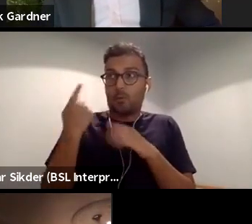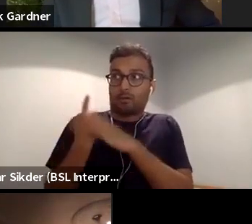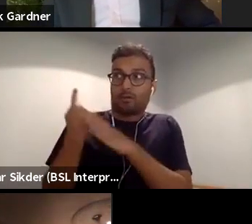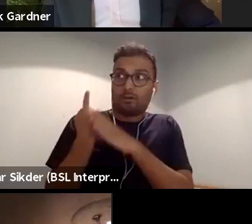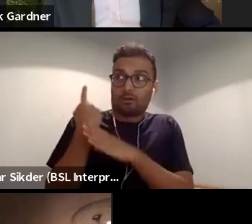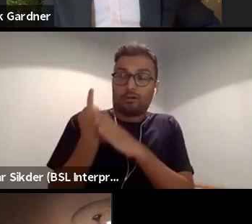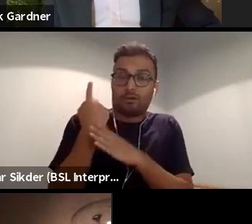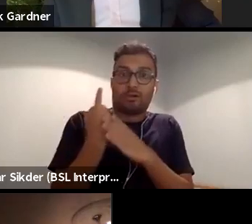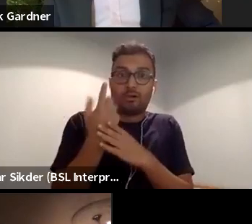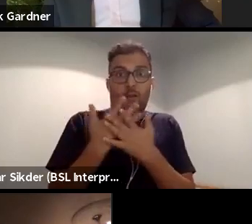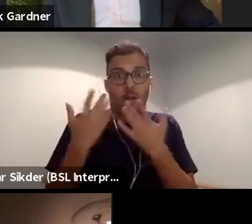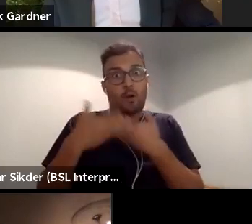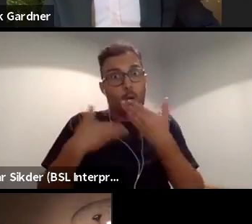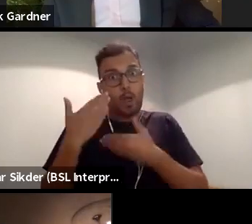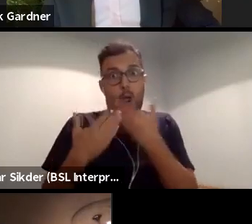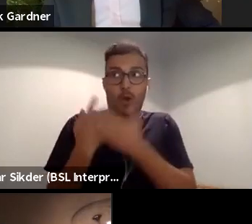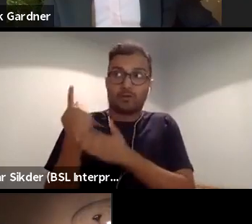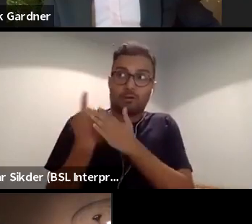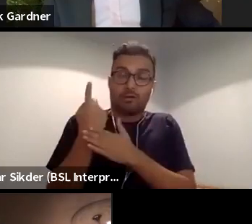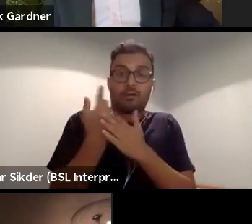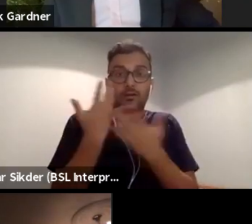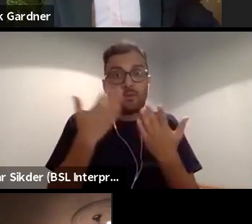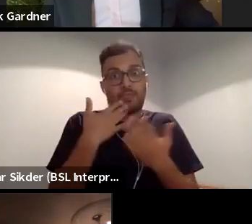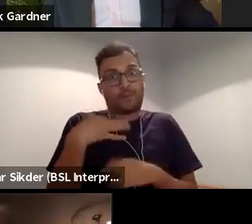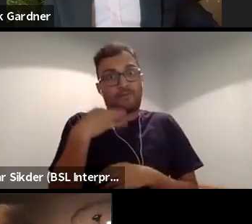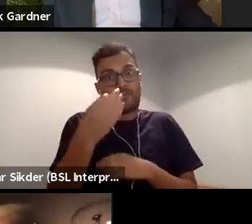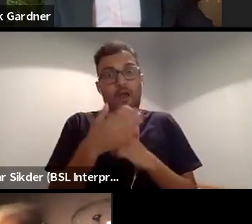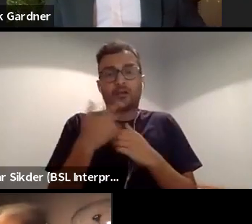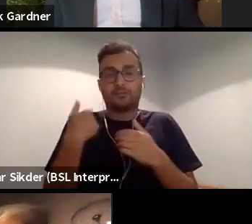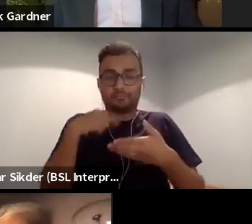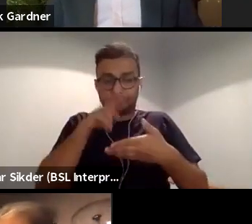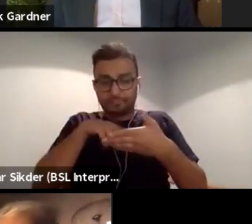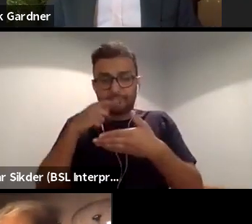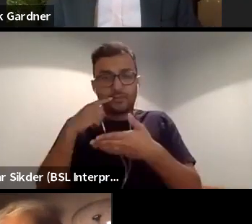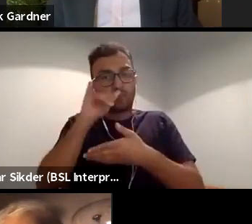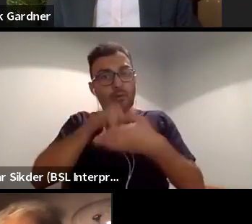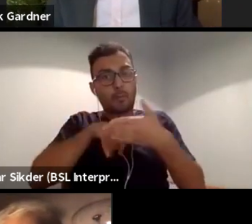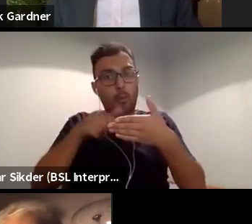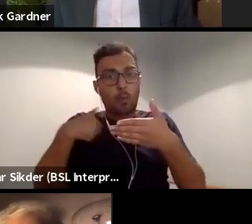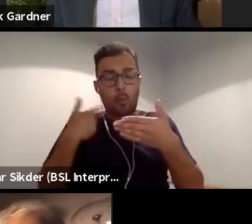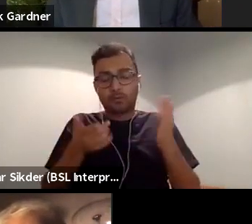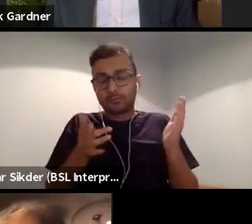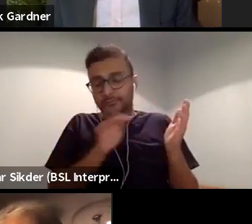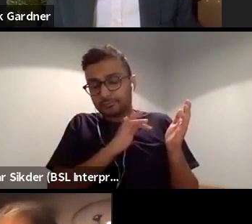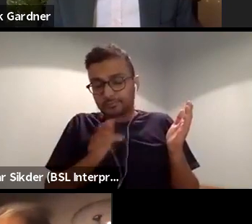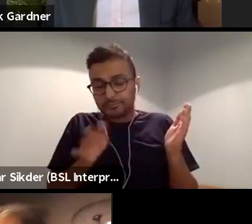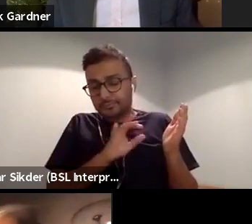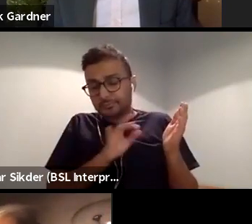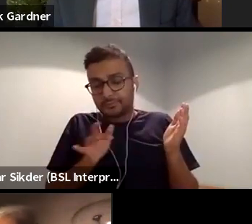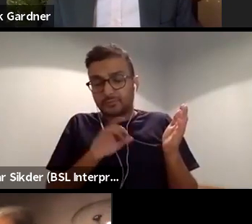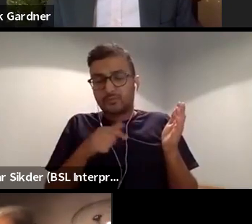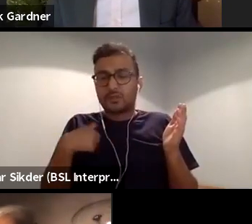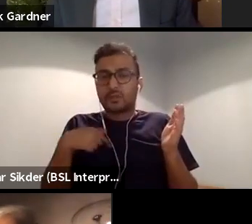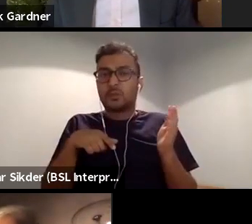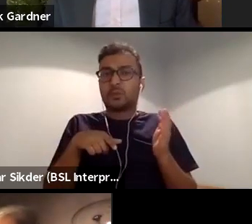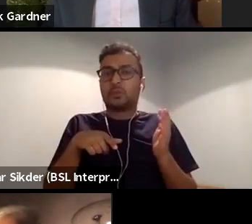days. Looking at the report, I think it's really testament to how much has already changed